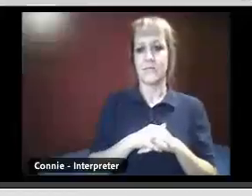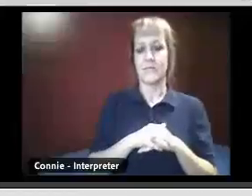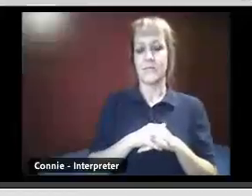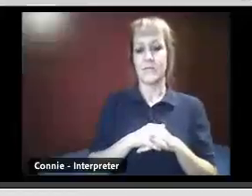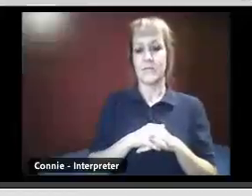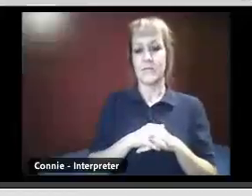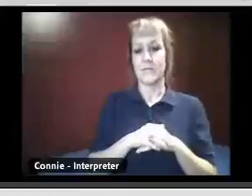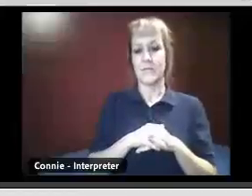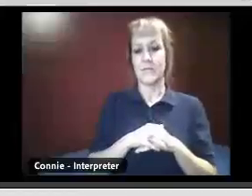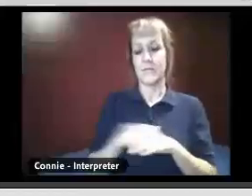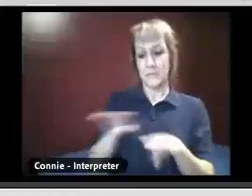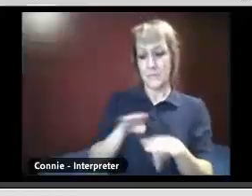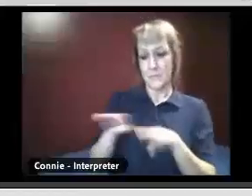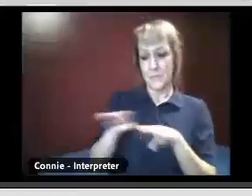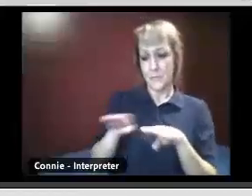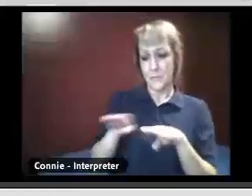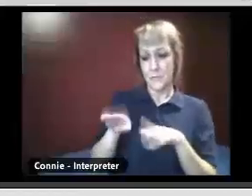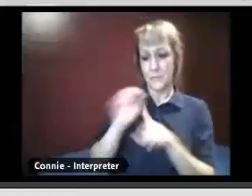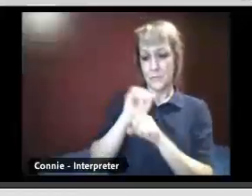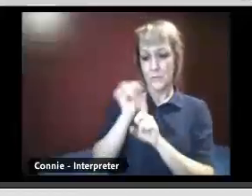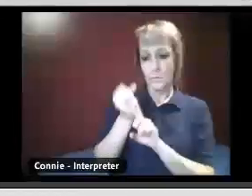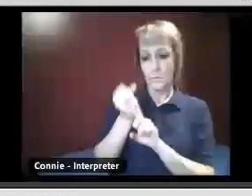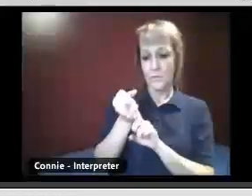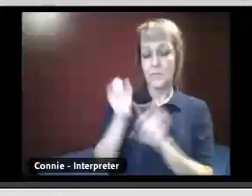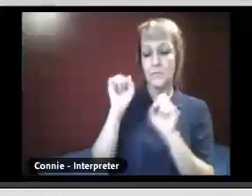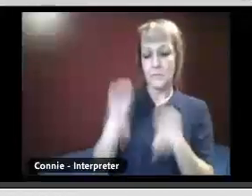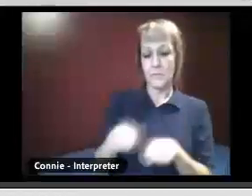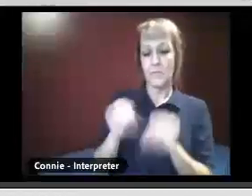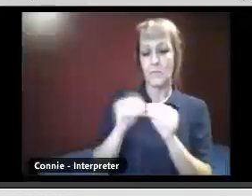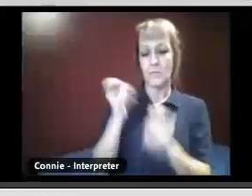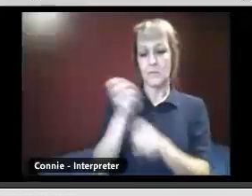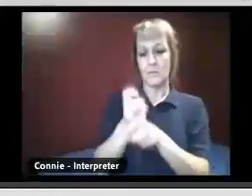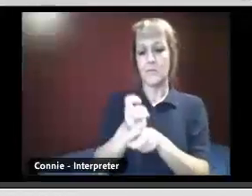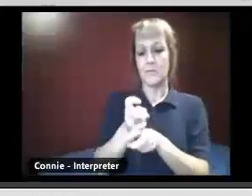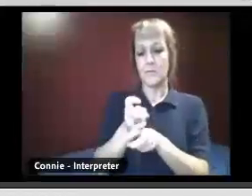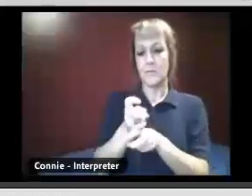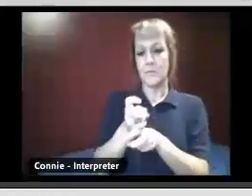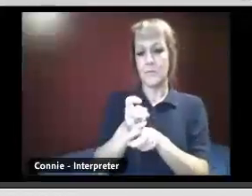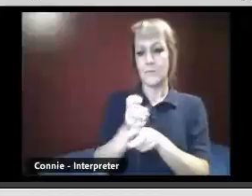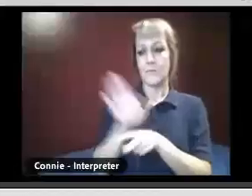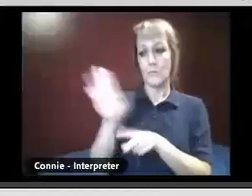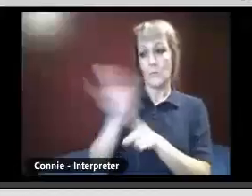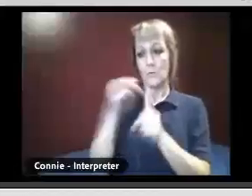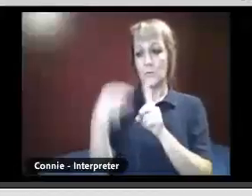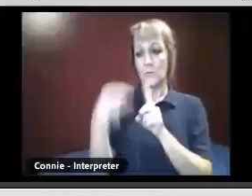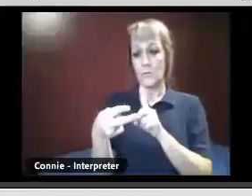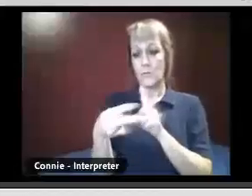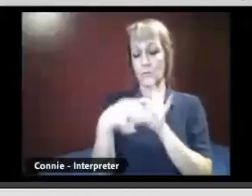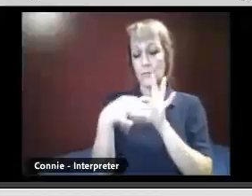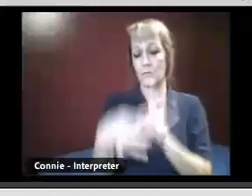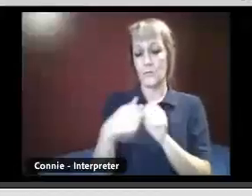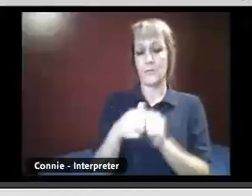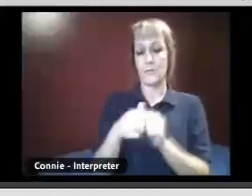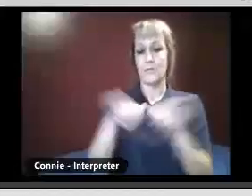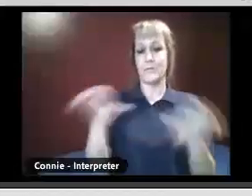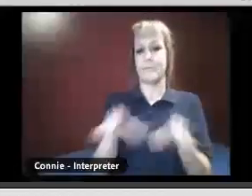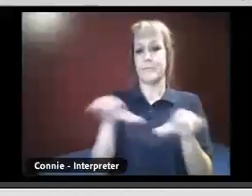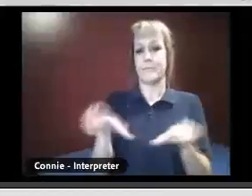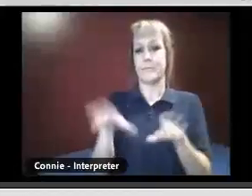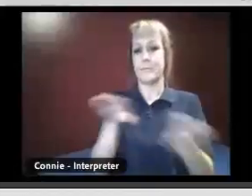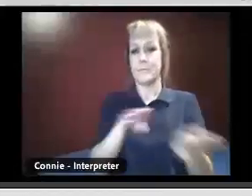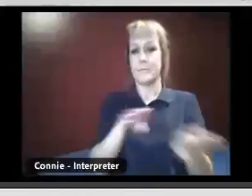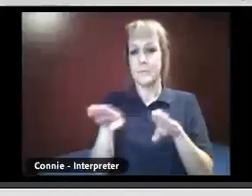And the behavior situations can be a little bit tough, but from your perspective, tie it into performance and the effect that it's